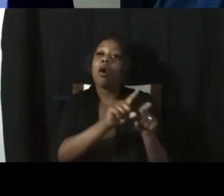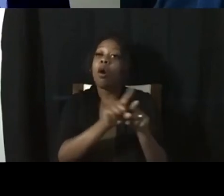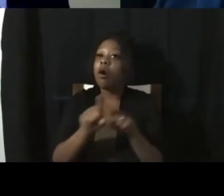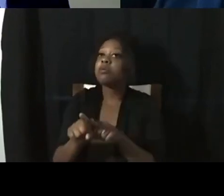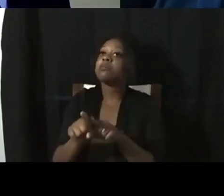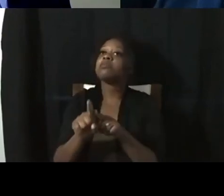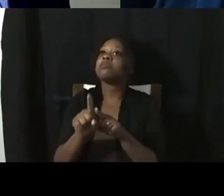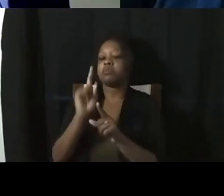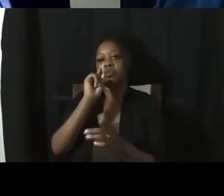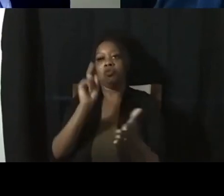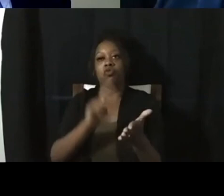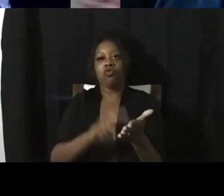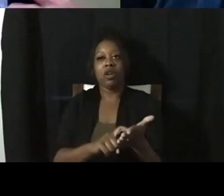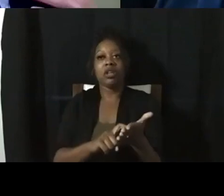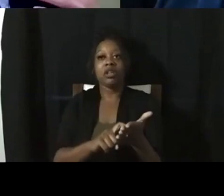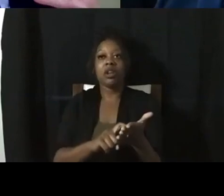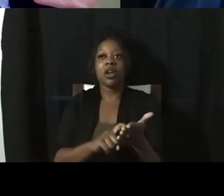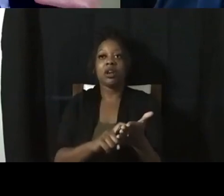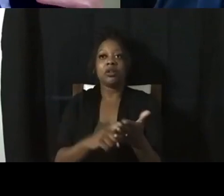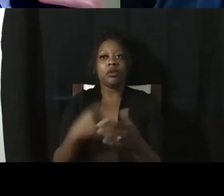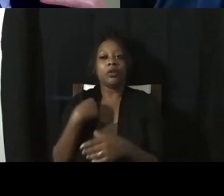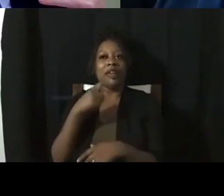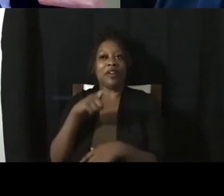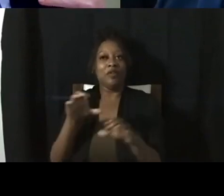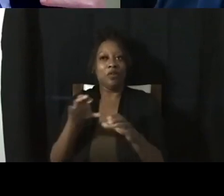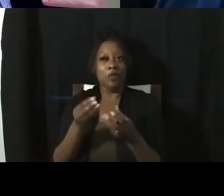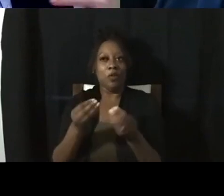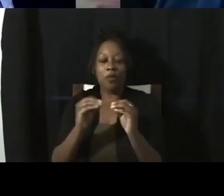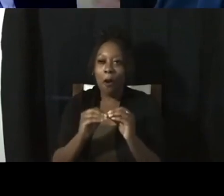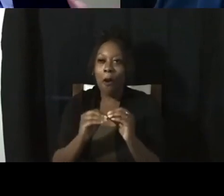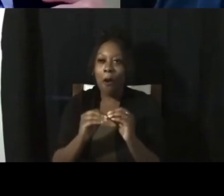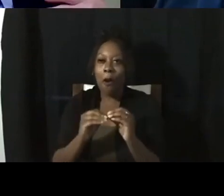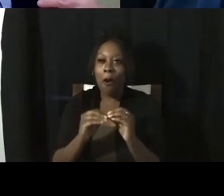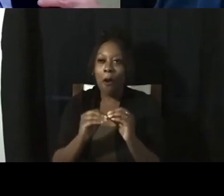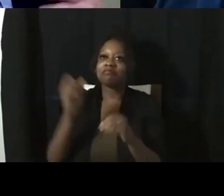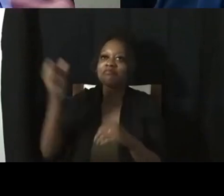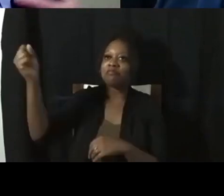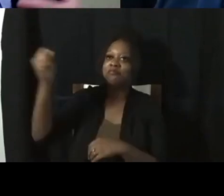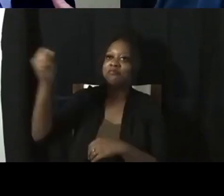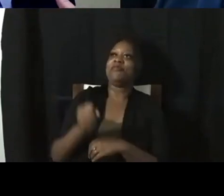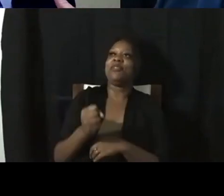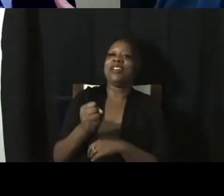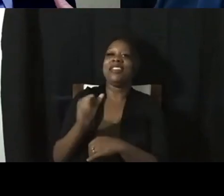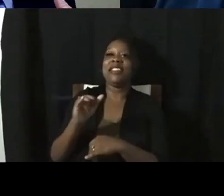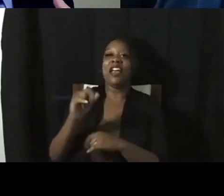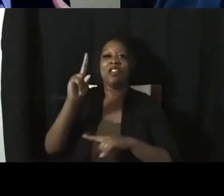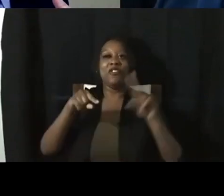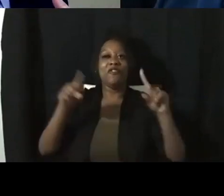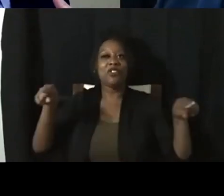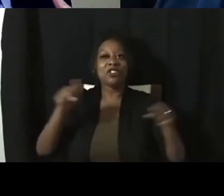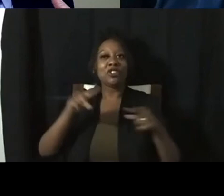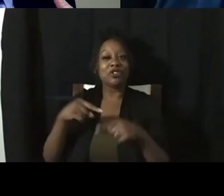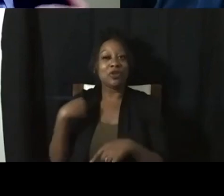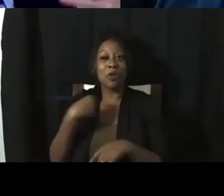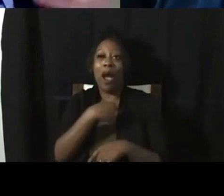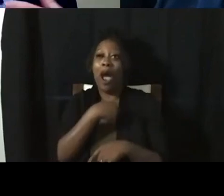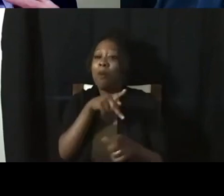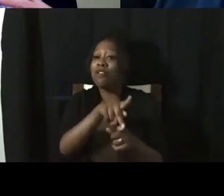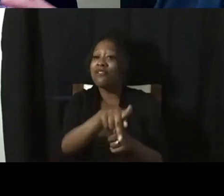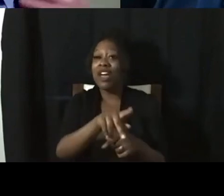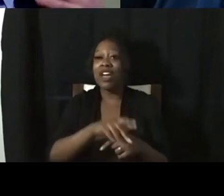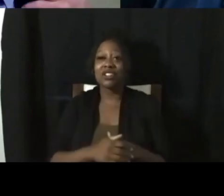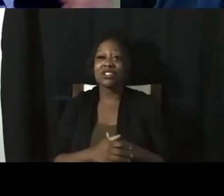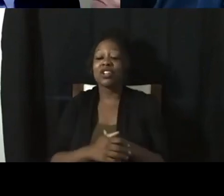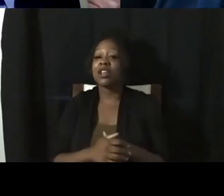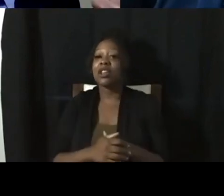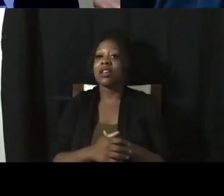that we need to do more in terms of bringing in that diversity to our profession. And so as a program, VR